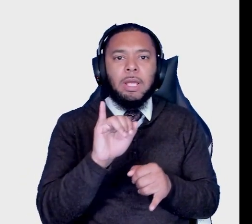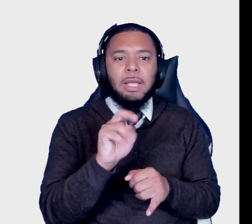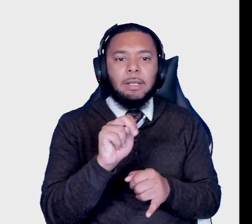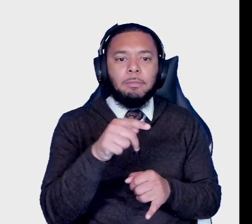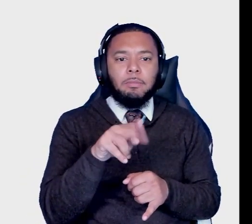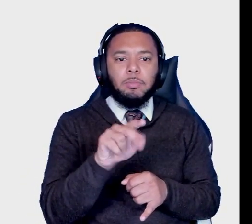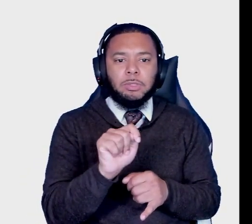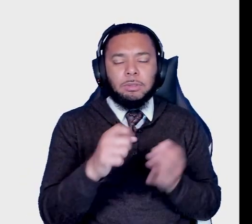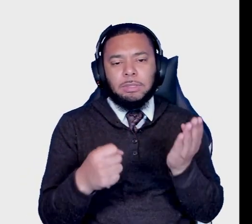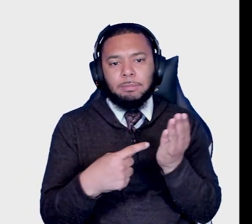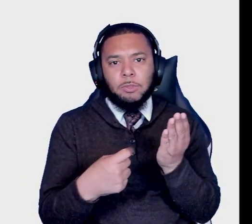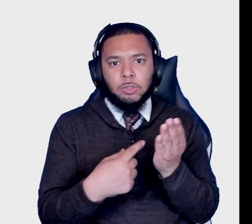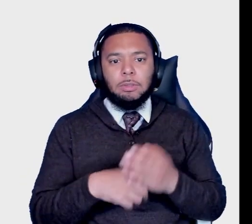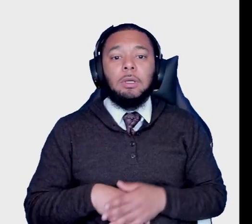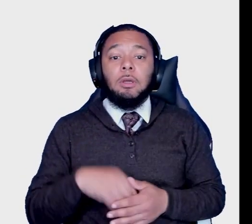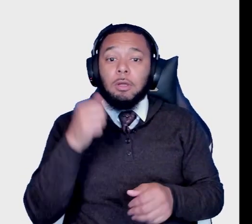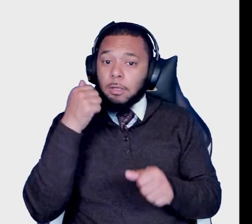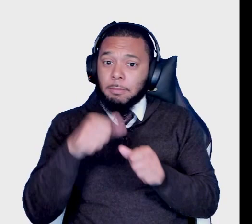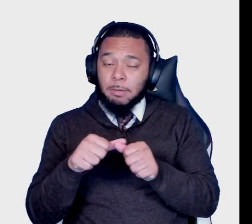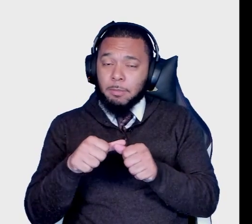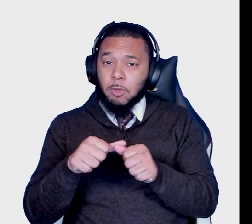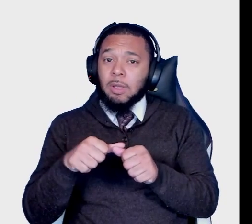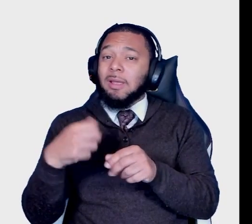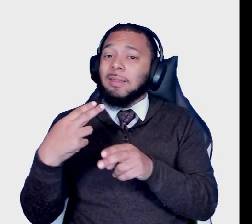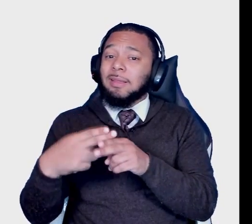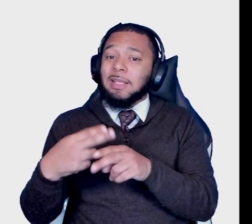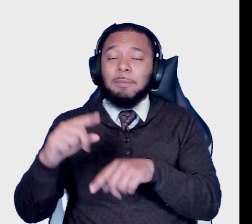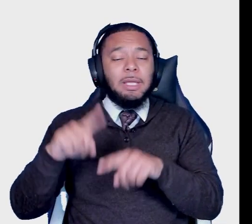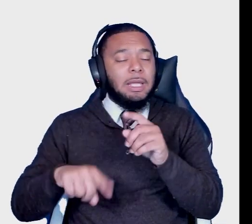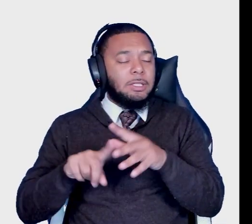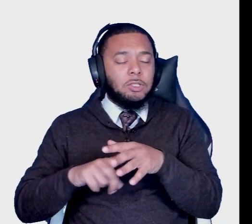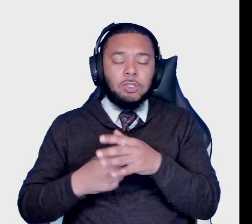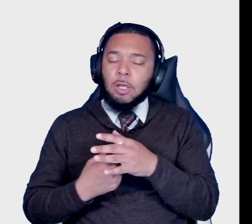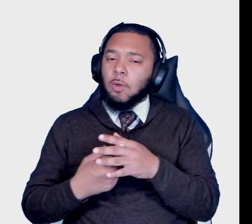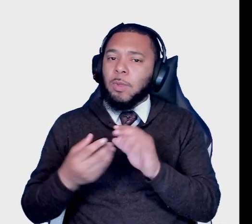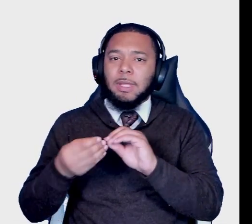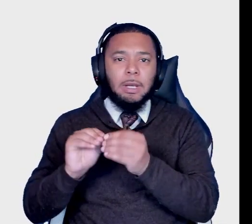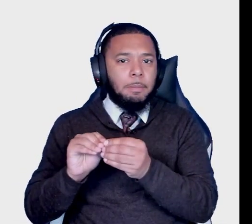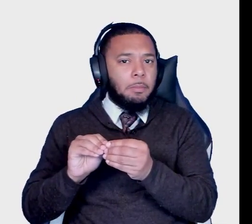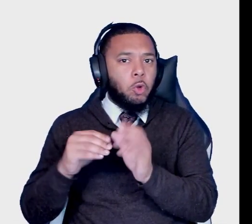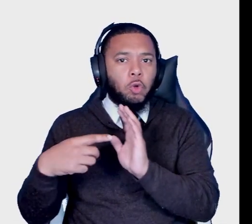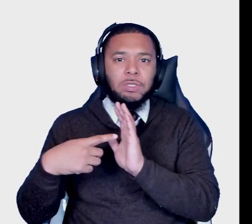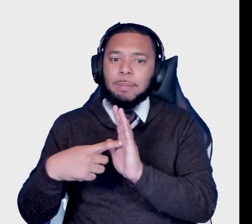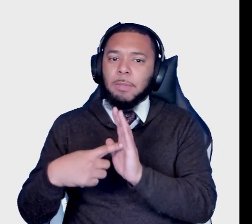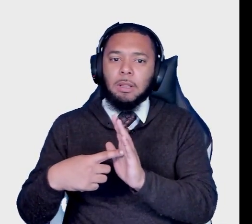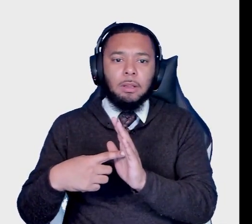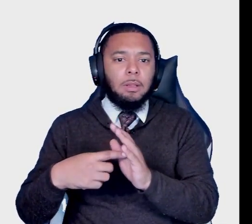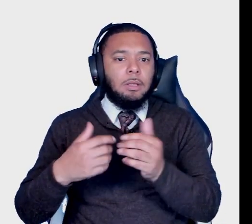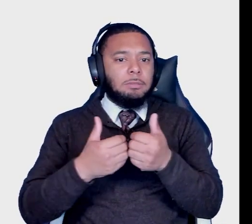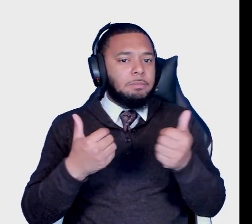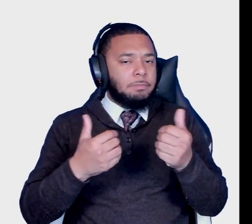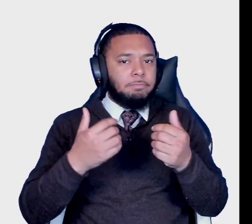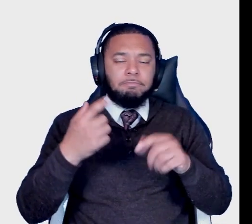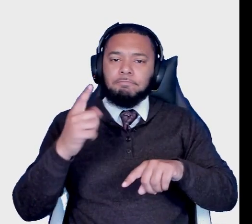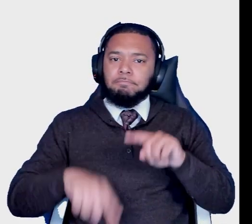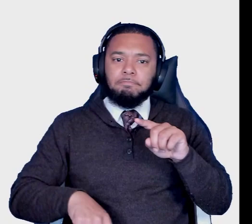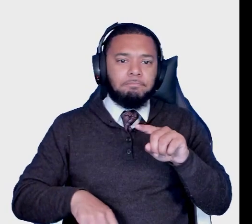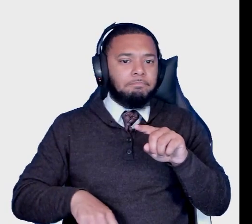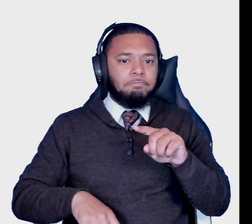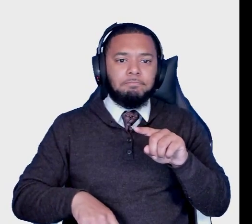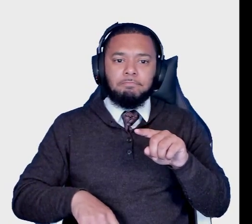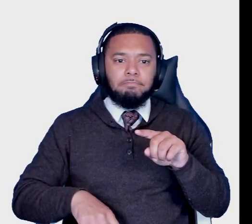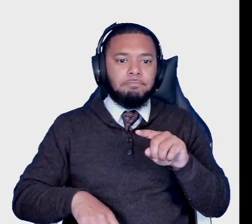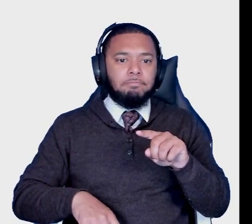like a variable, can't start with a number or a symbol. It can't have any spaces in it. And so I've used